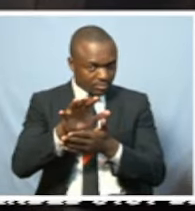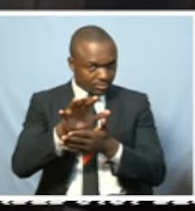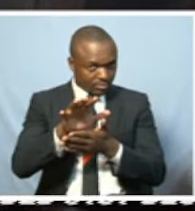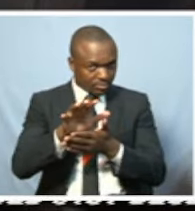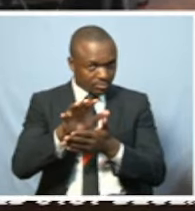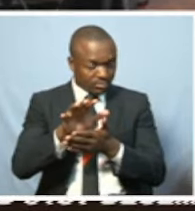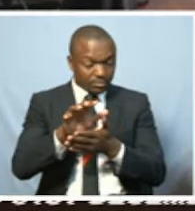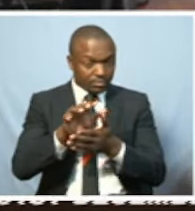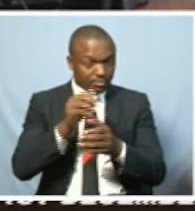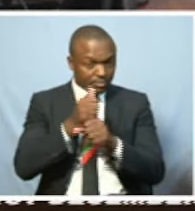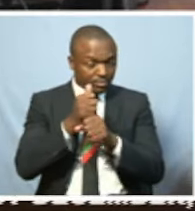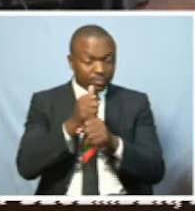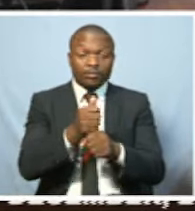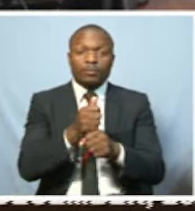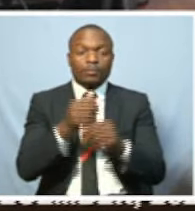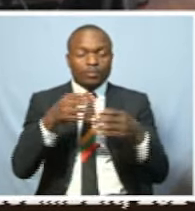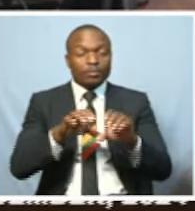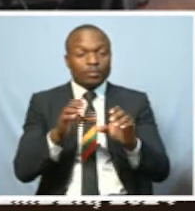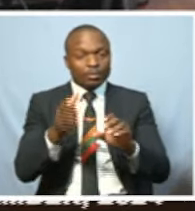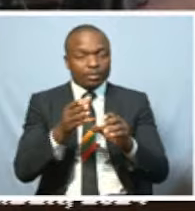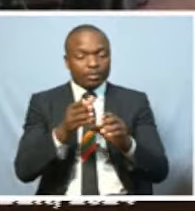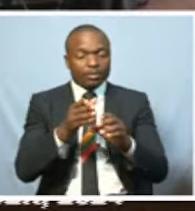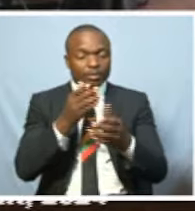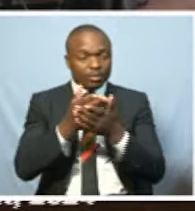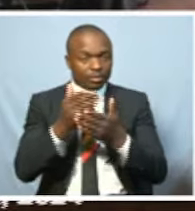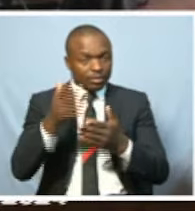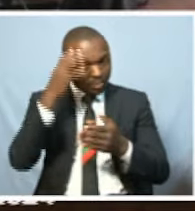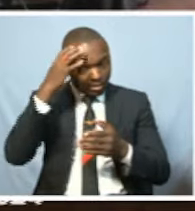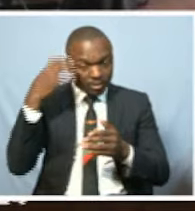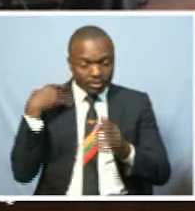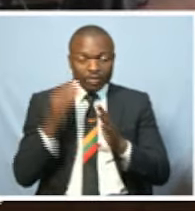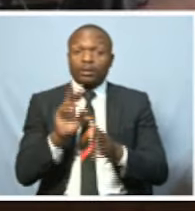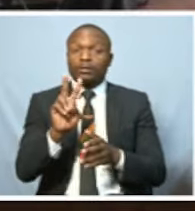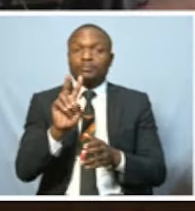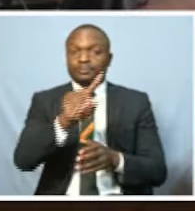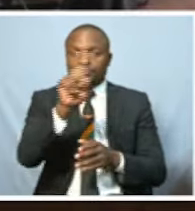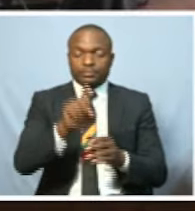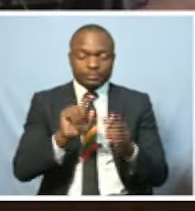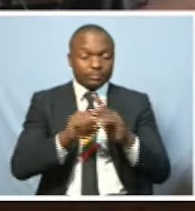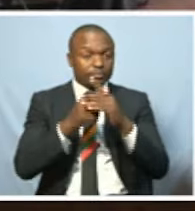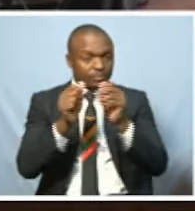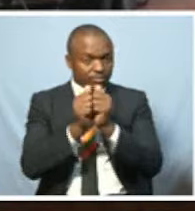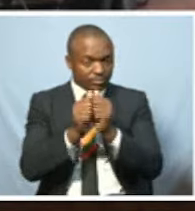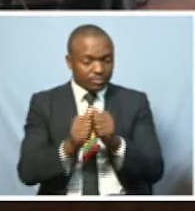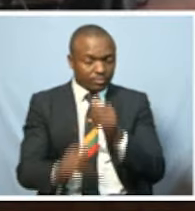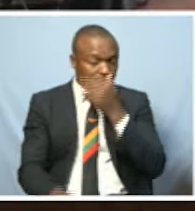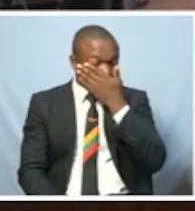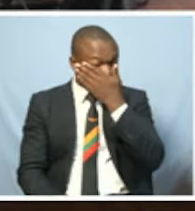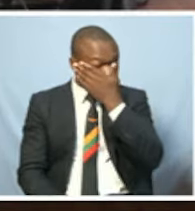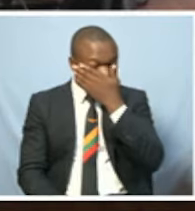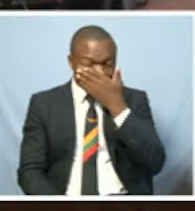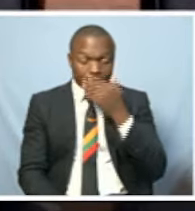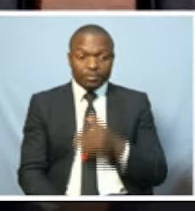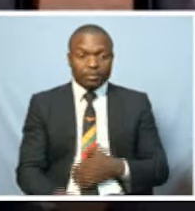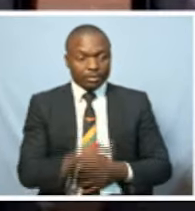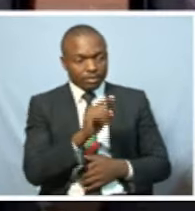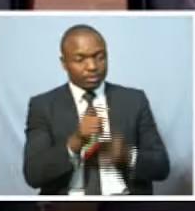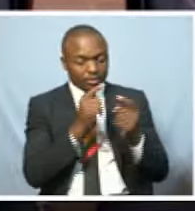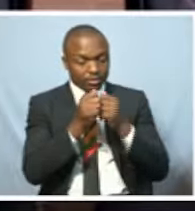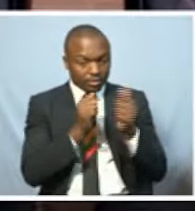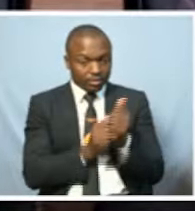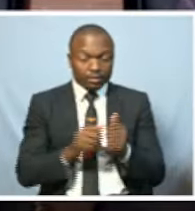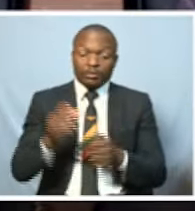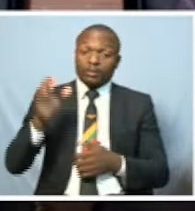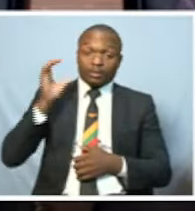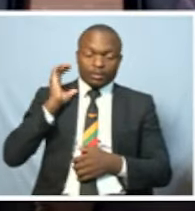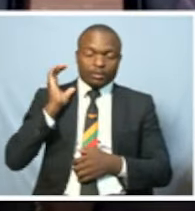Yes, Chair. Yes, Procurement Officer, you have two questions. Yeah, I'll start with the first one, where he talked about the capacity of